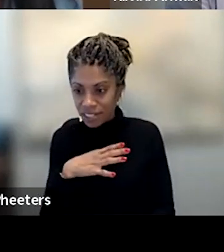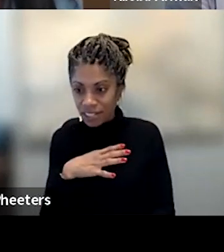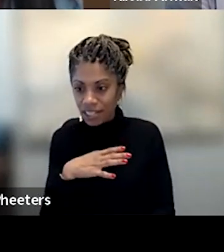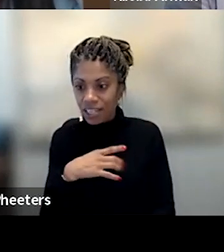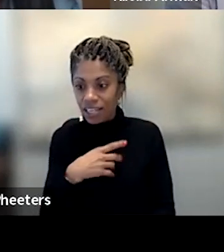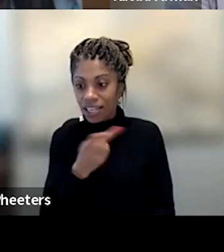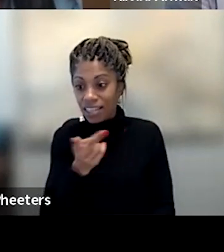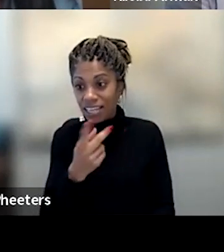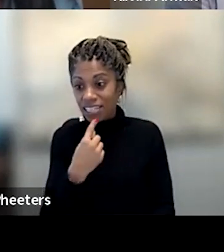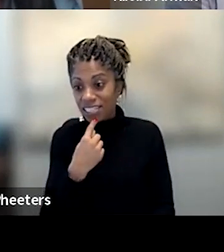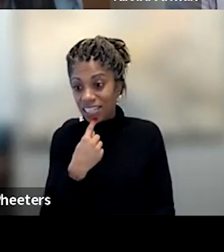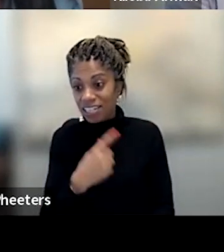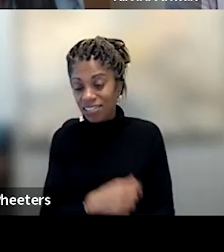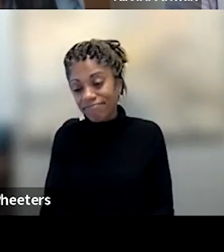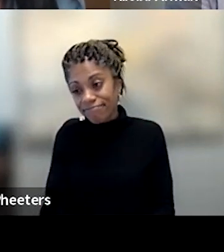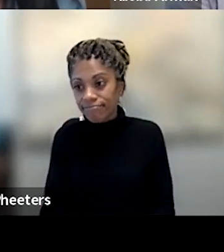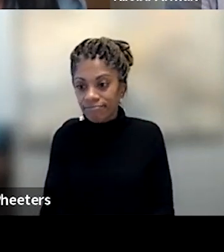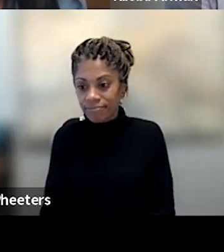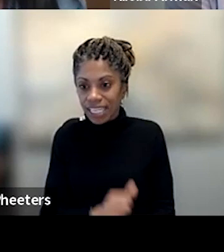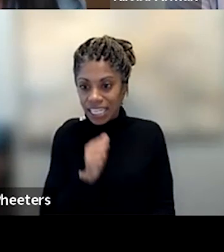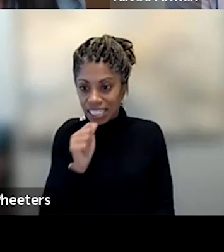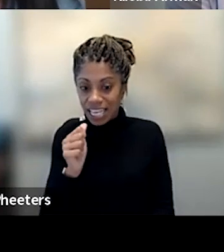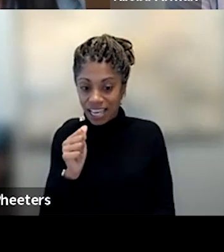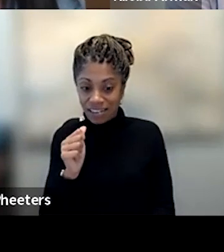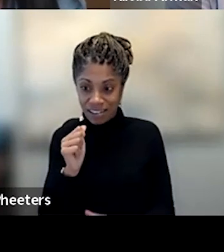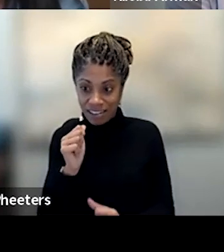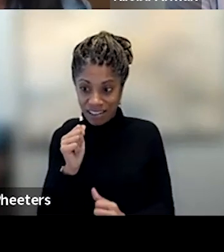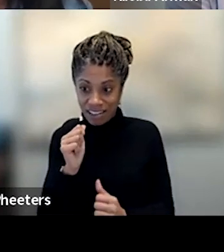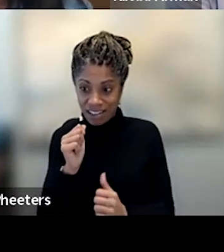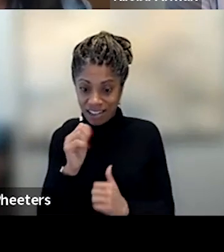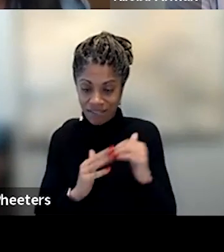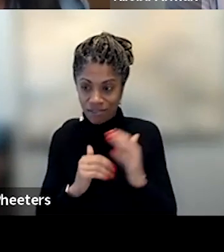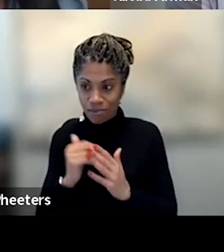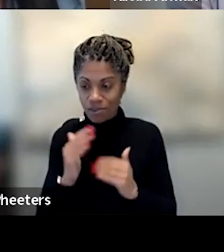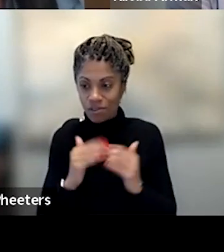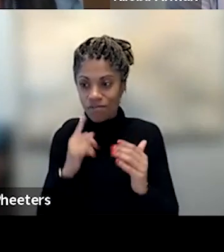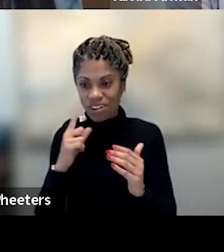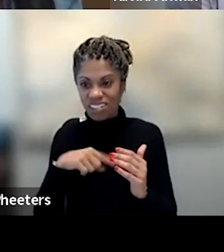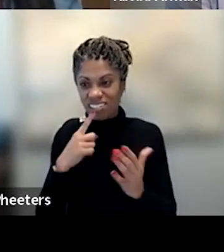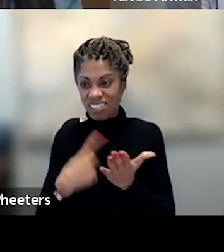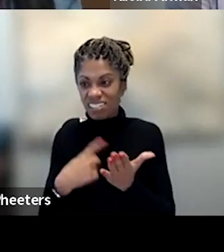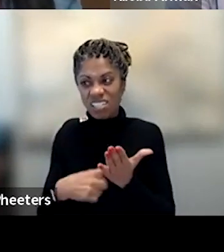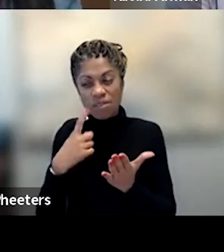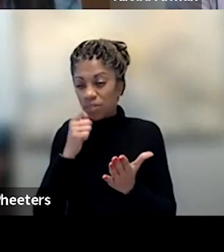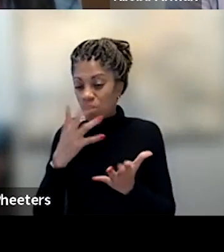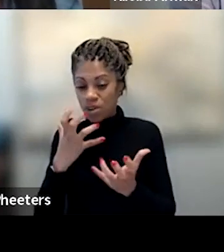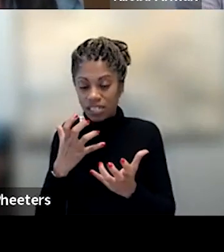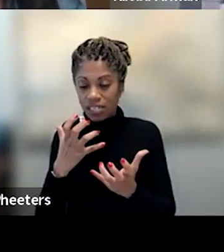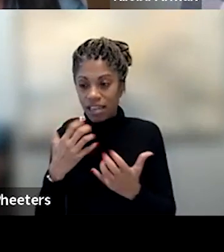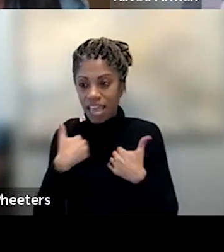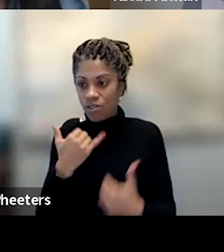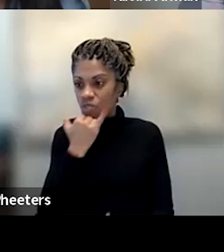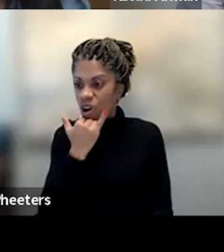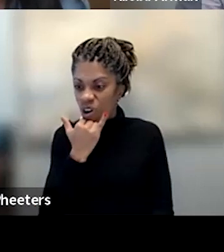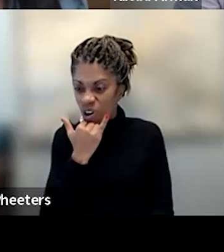said, sometimes it's a little uncomfortable for us to talk about these things because we don't want to get it wrong. right? And we don't want to be called out